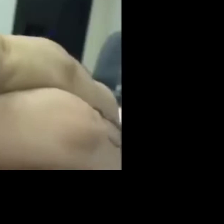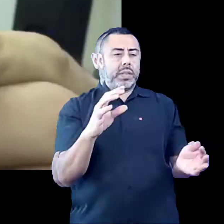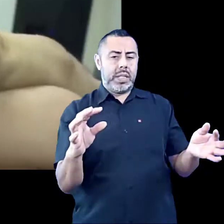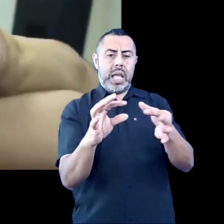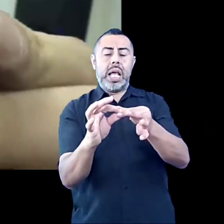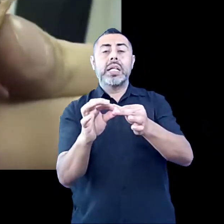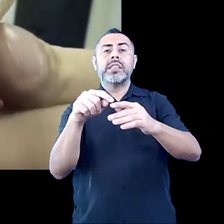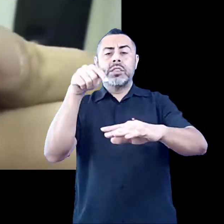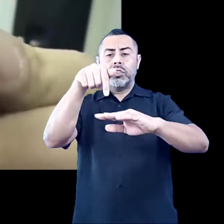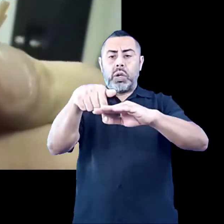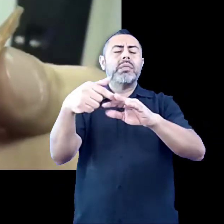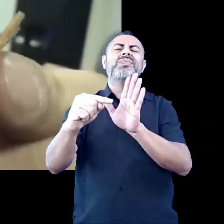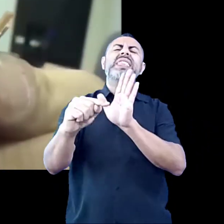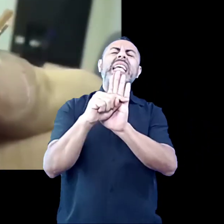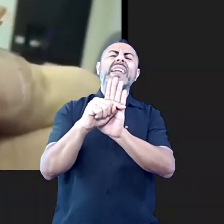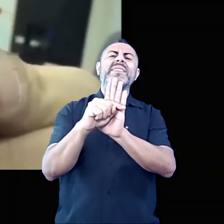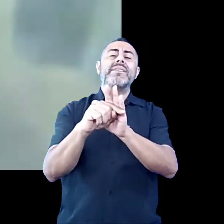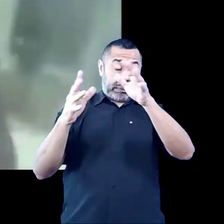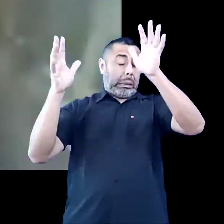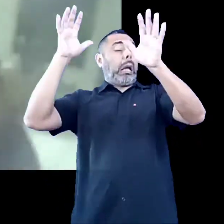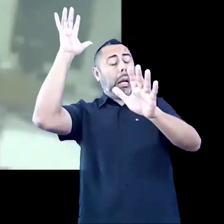That side needs to be connected to ground or negative.